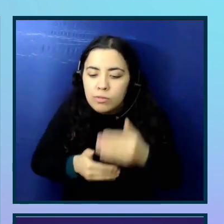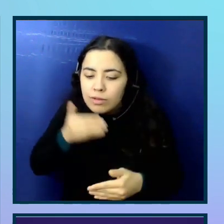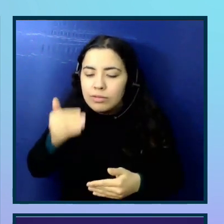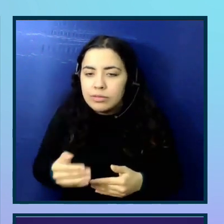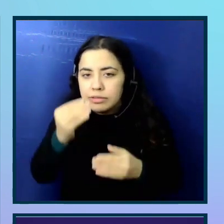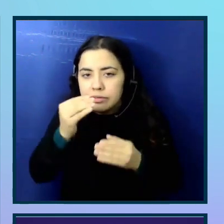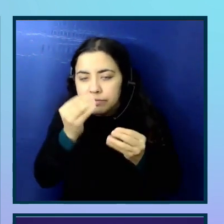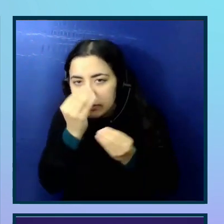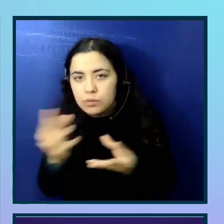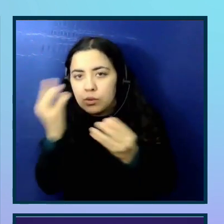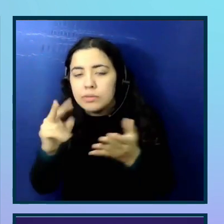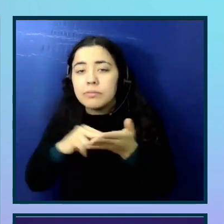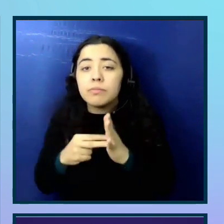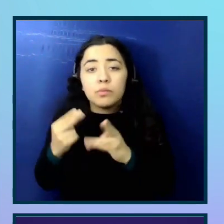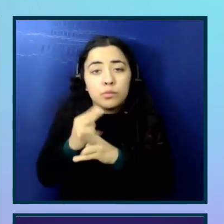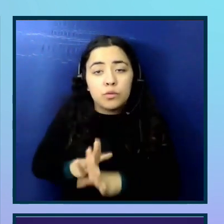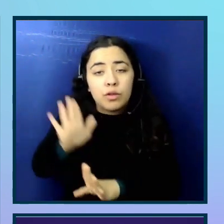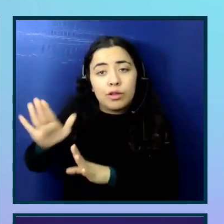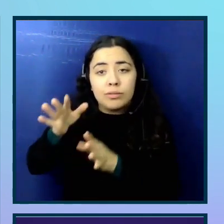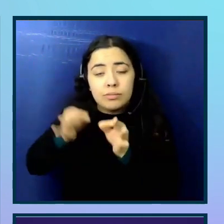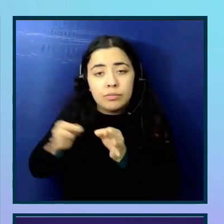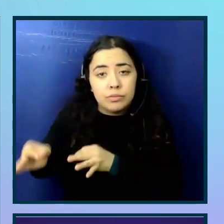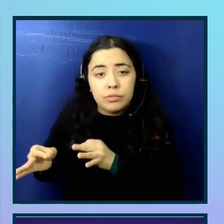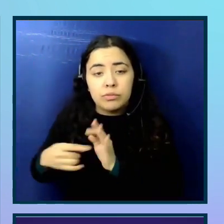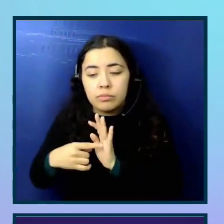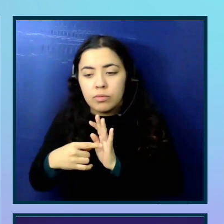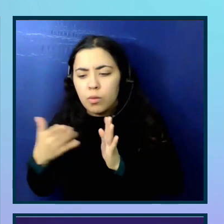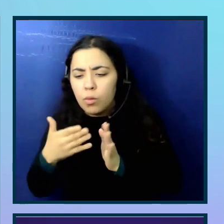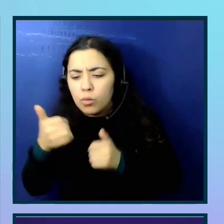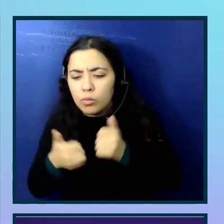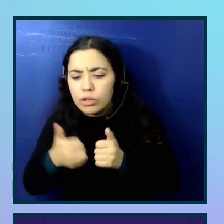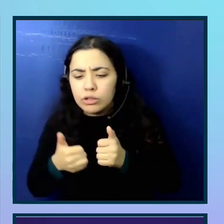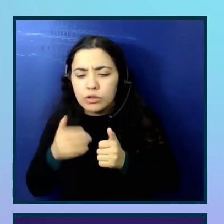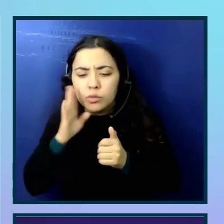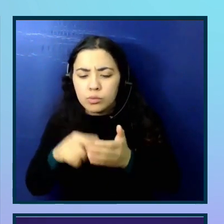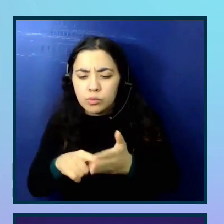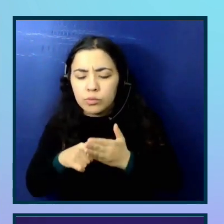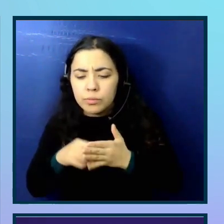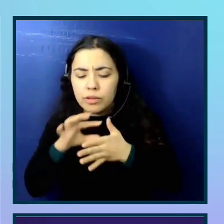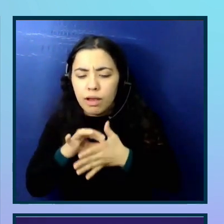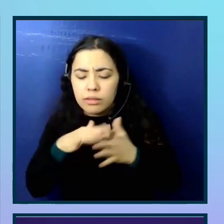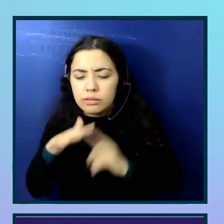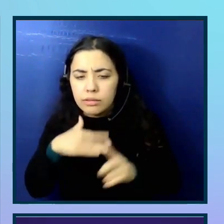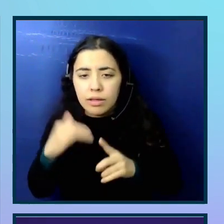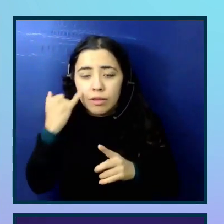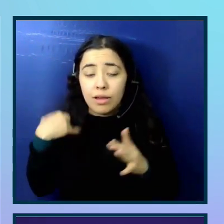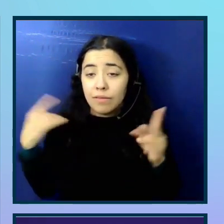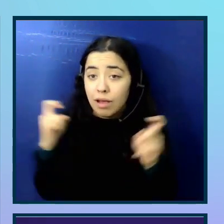a user's choice then determines what content will be shown to them down screen. And when you have really complicated flows,